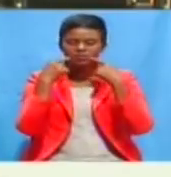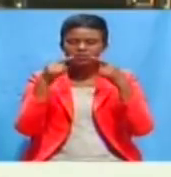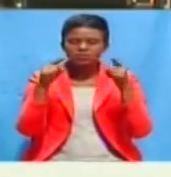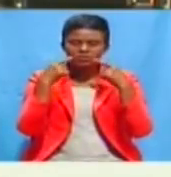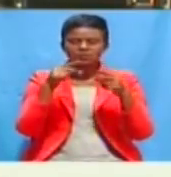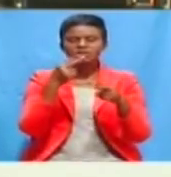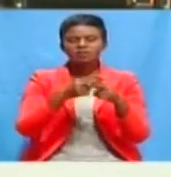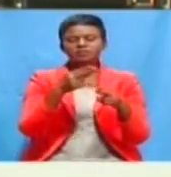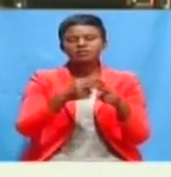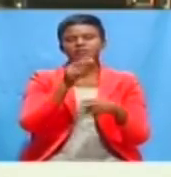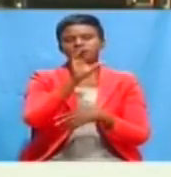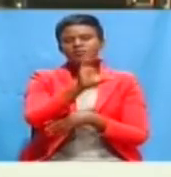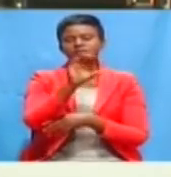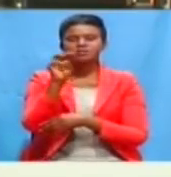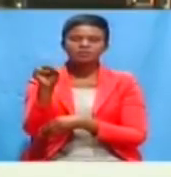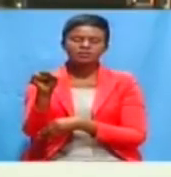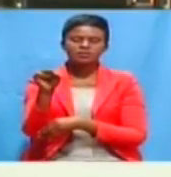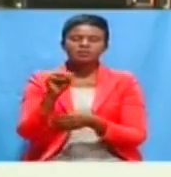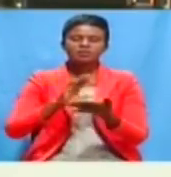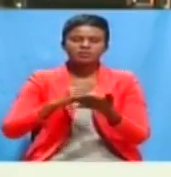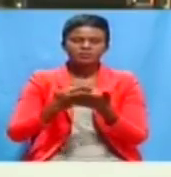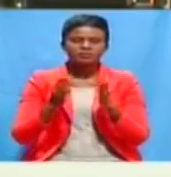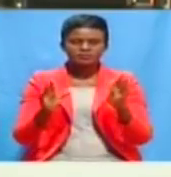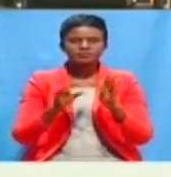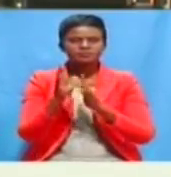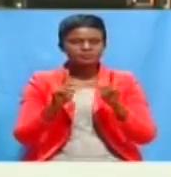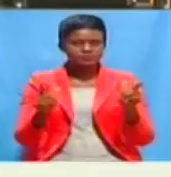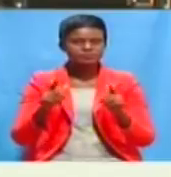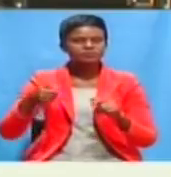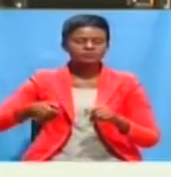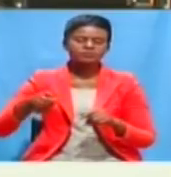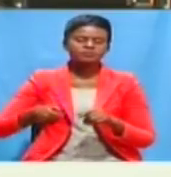Mienga and my sign language interpreter is Chola Kaoma.